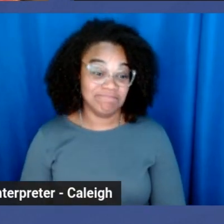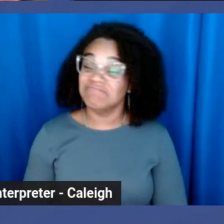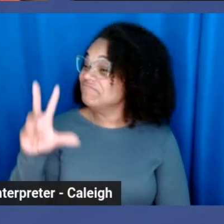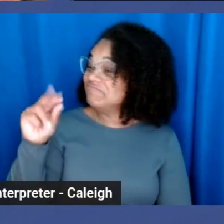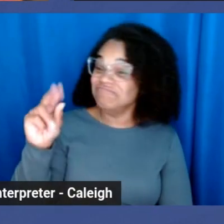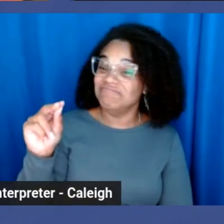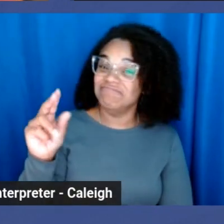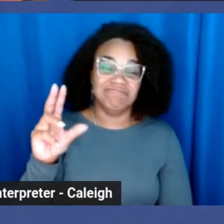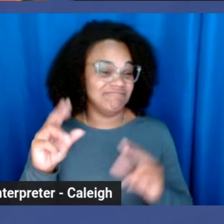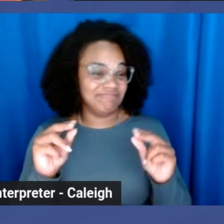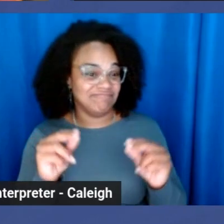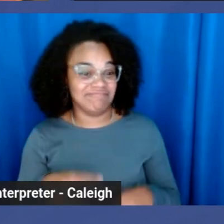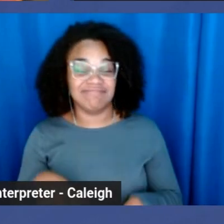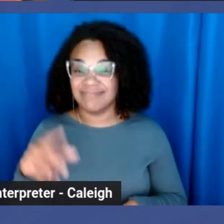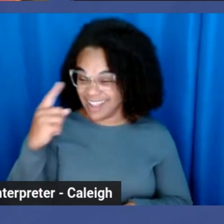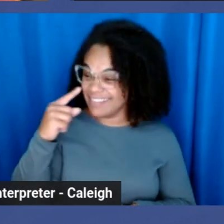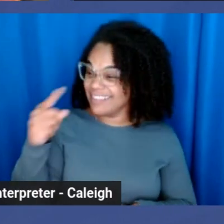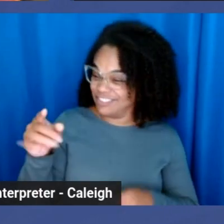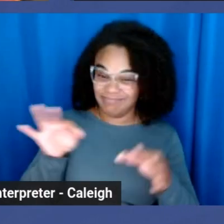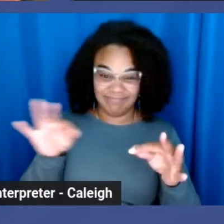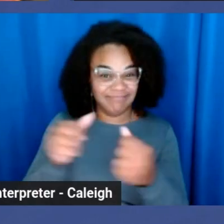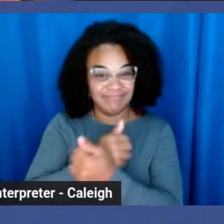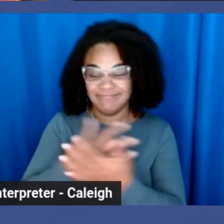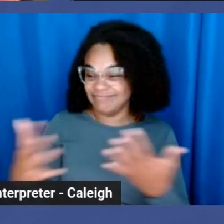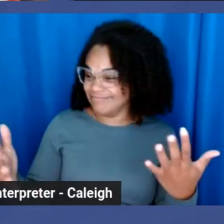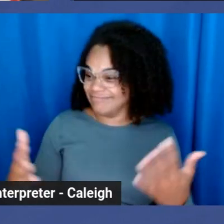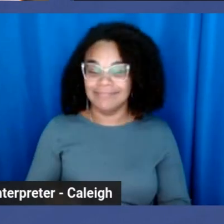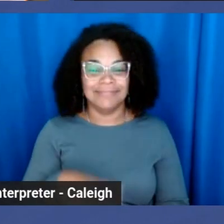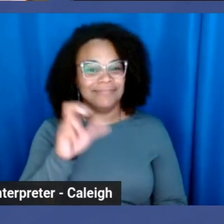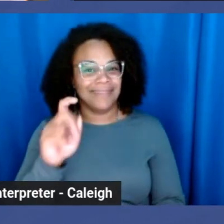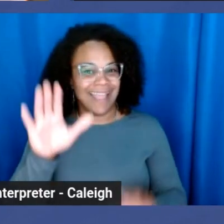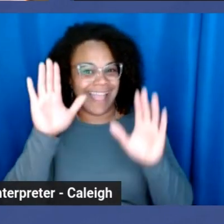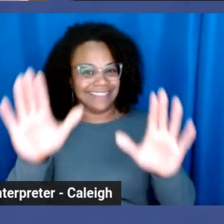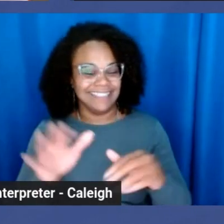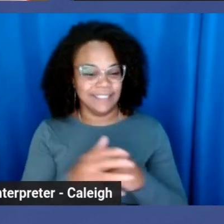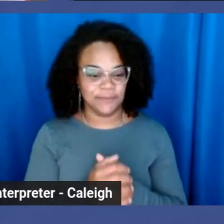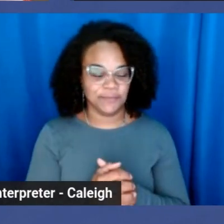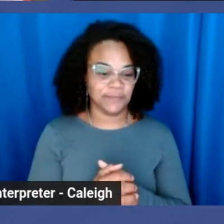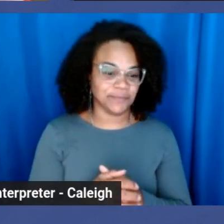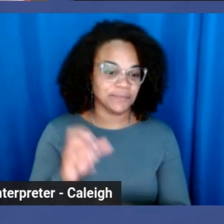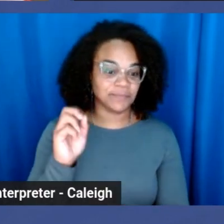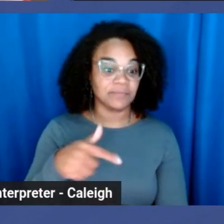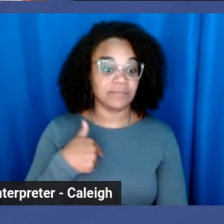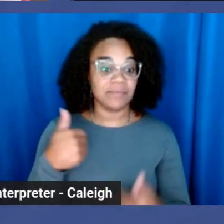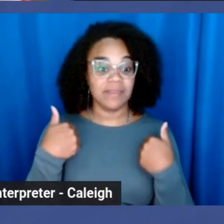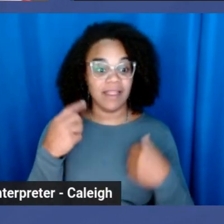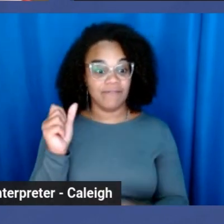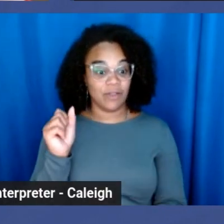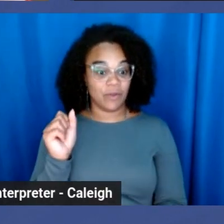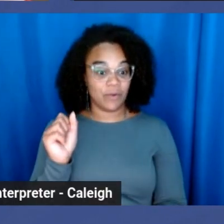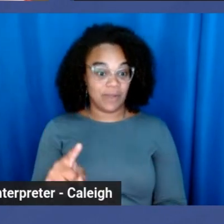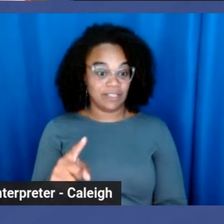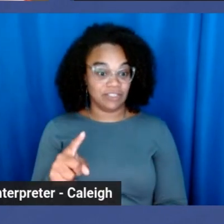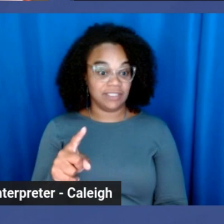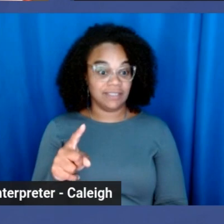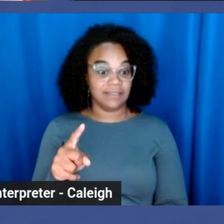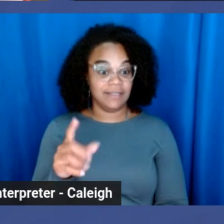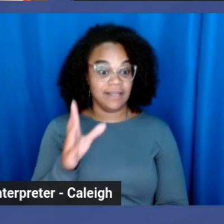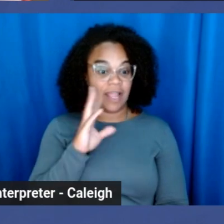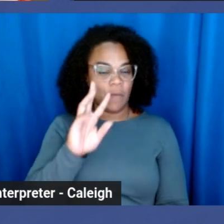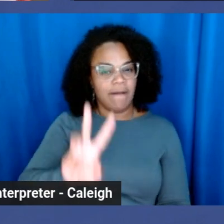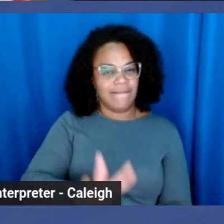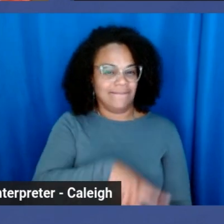No. Okay. I think Allison covered it. Yeah. Excellent. Okay. So I have a question. I'm going to sort of